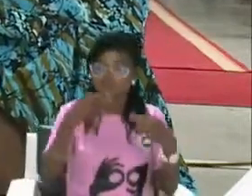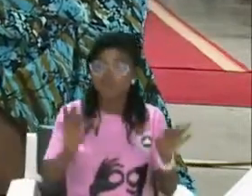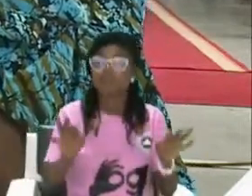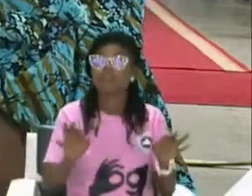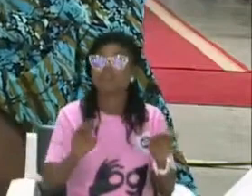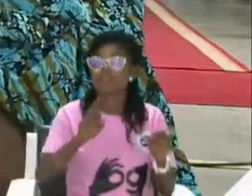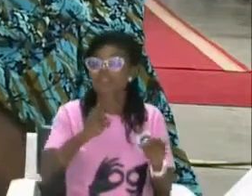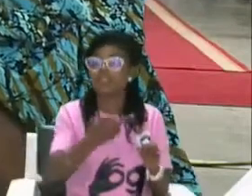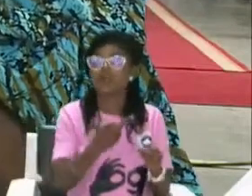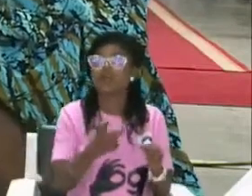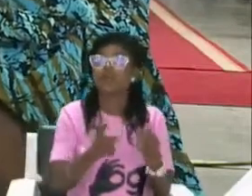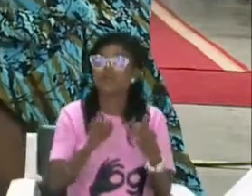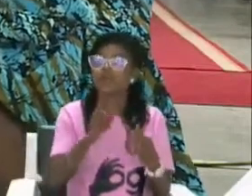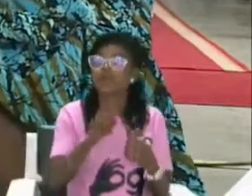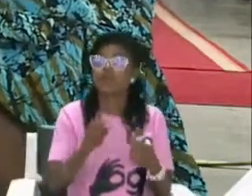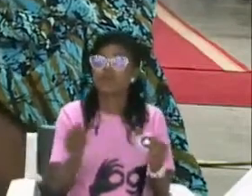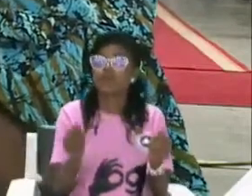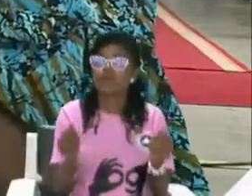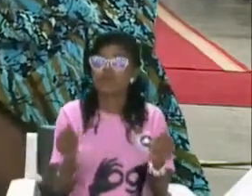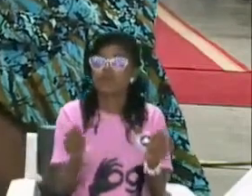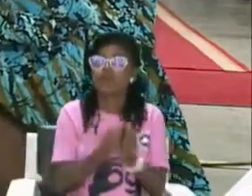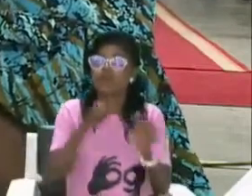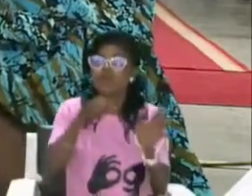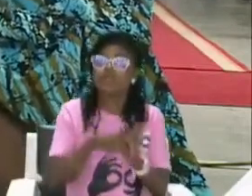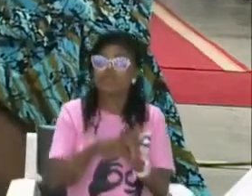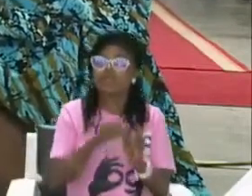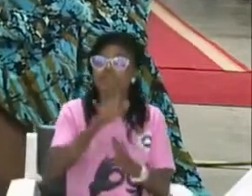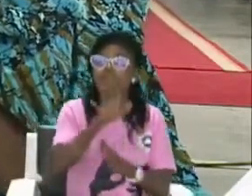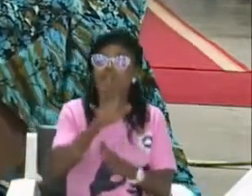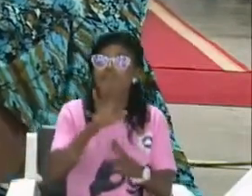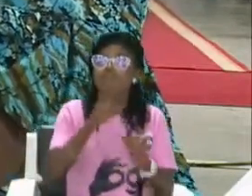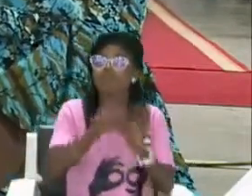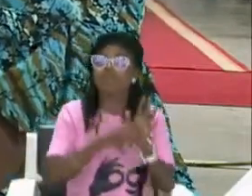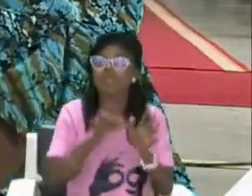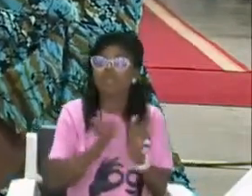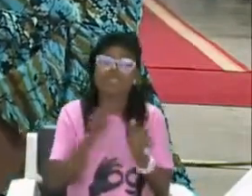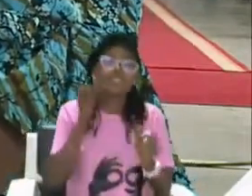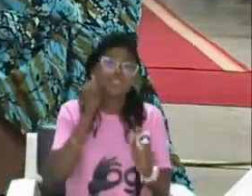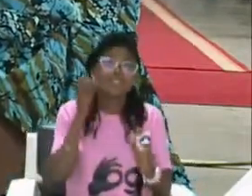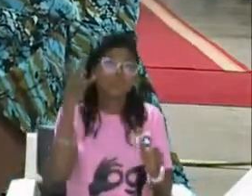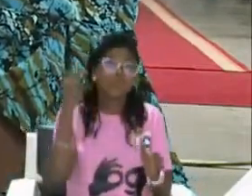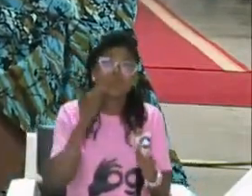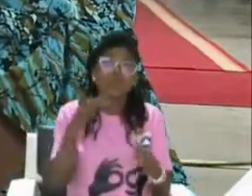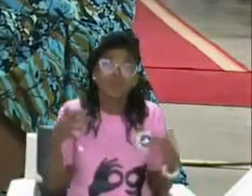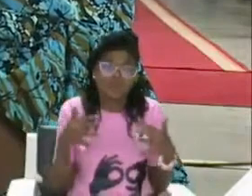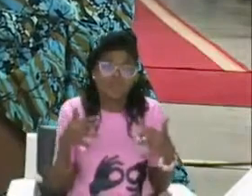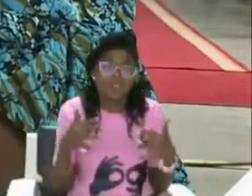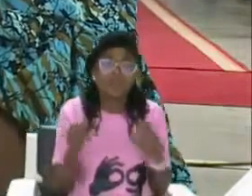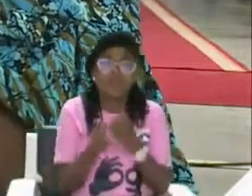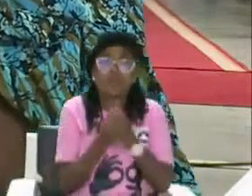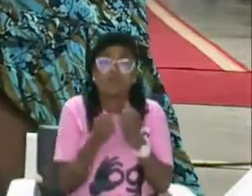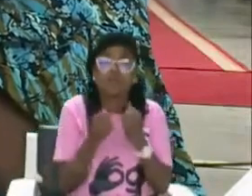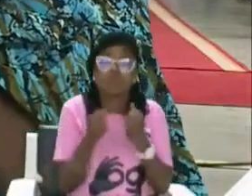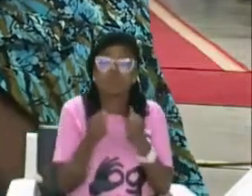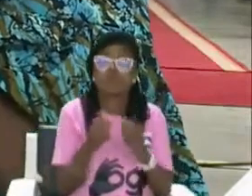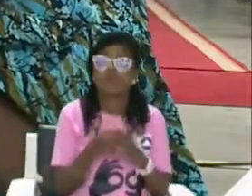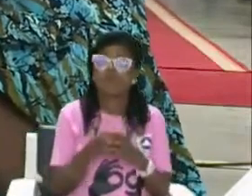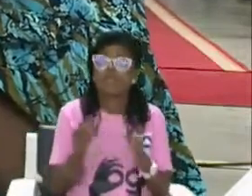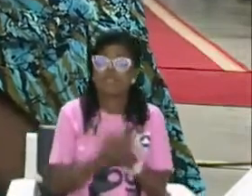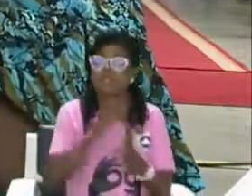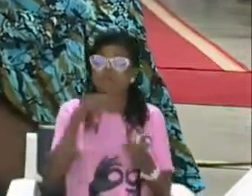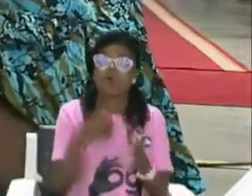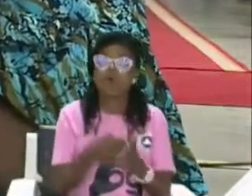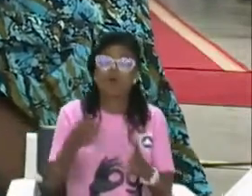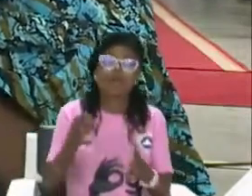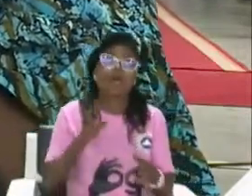Within 5 minutes, my wife started complaining that she was feeling cold, that all her body was